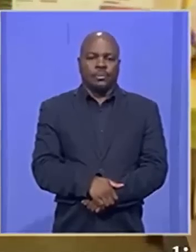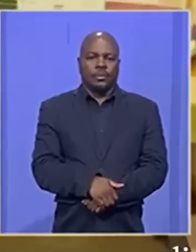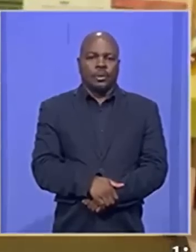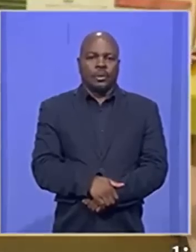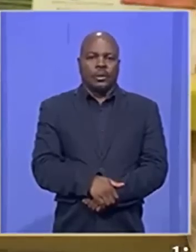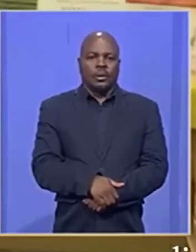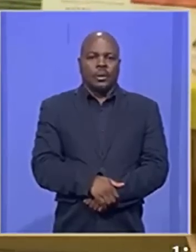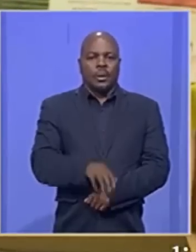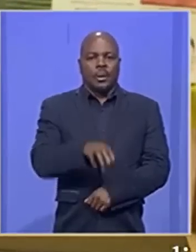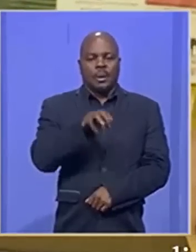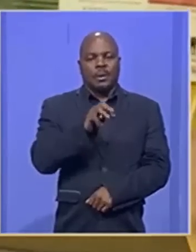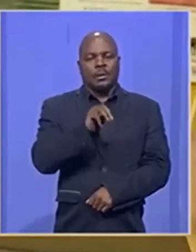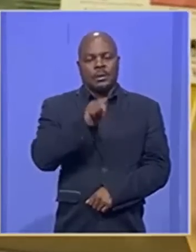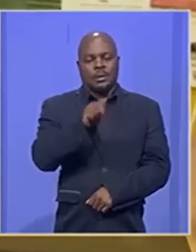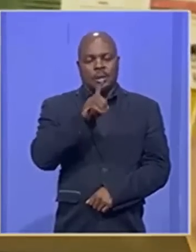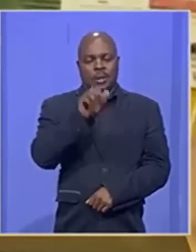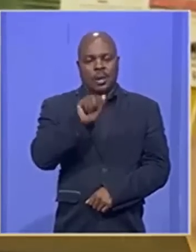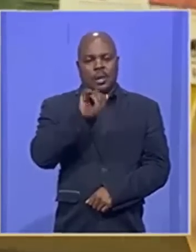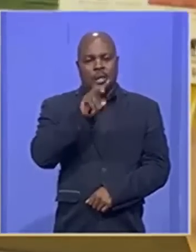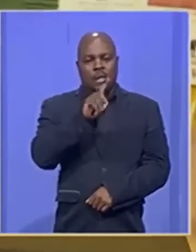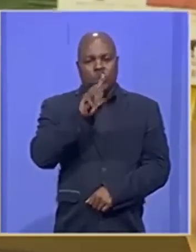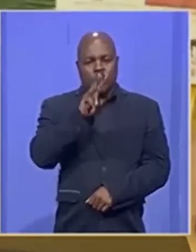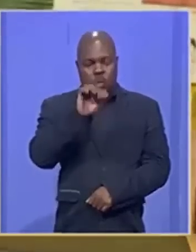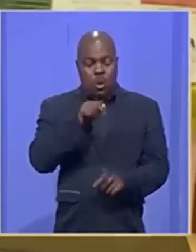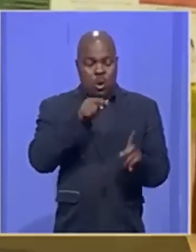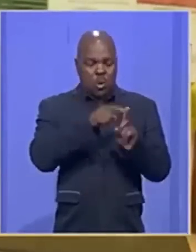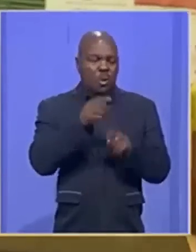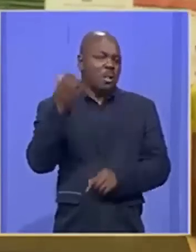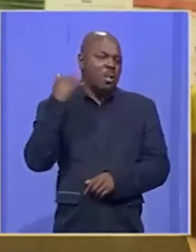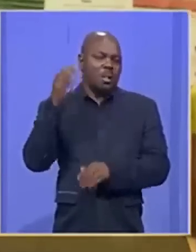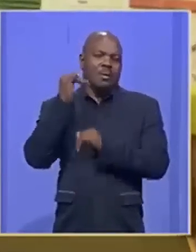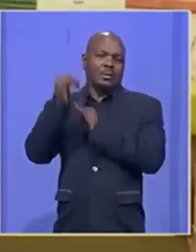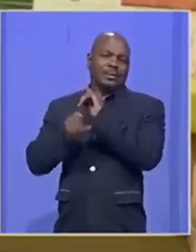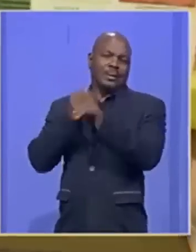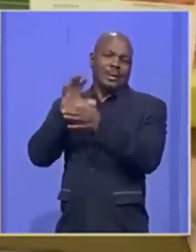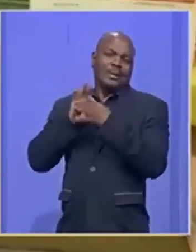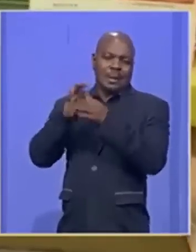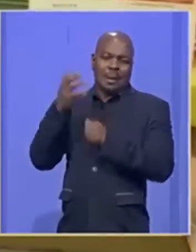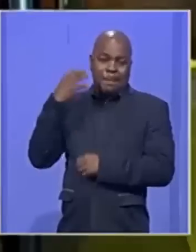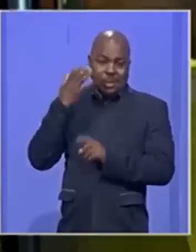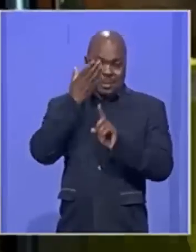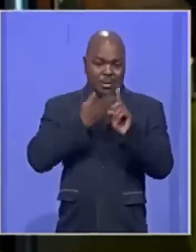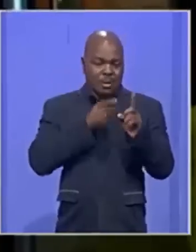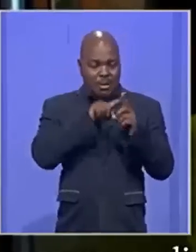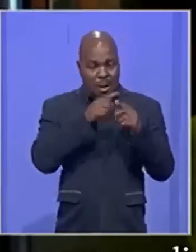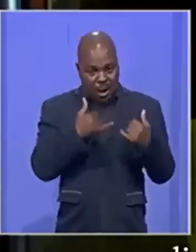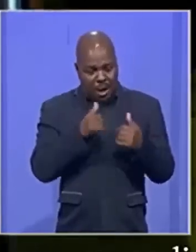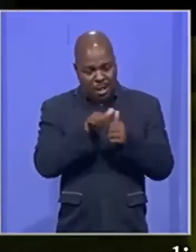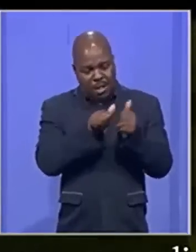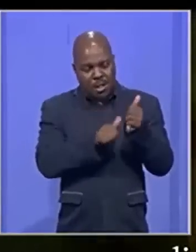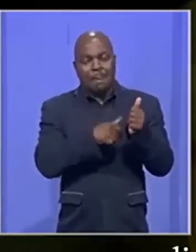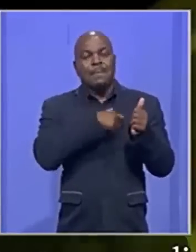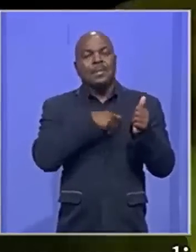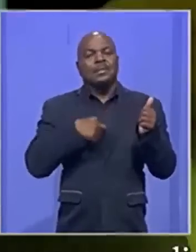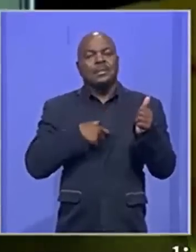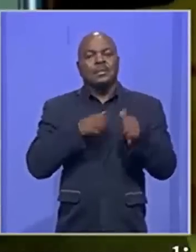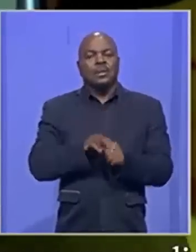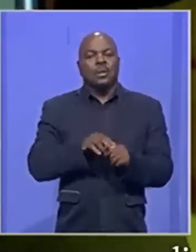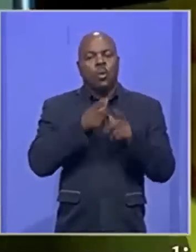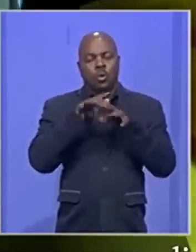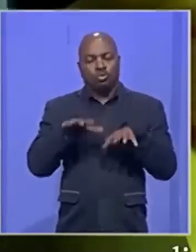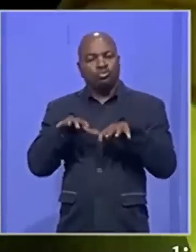Nethumbo Nandi Ndaitwa eo kileng ya ba letona la mehleng la ditaba tsa matjhabeng eo ha jwale e le motlatsa mopresidente o tla qala ho nka